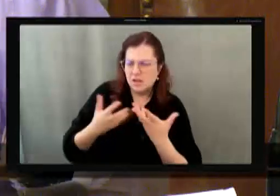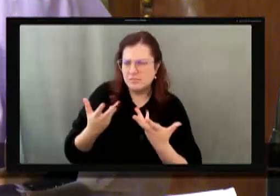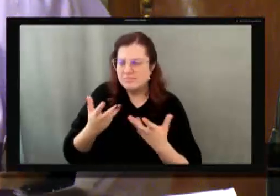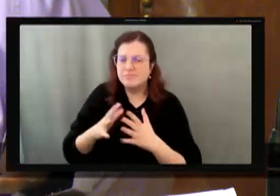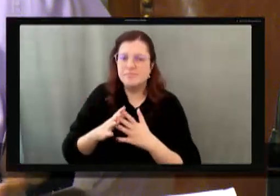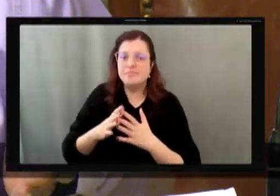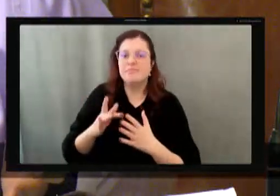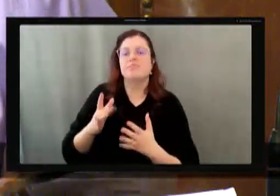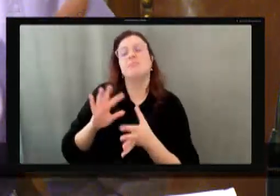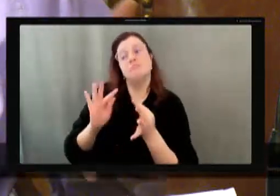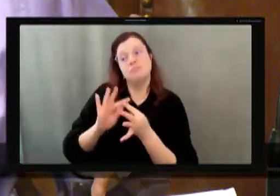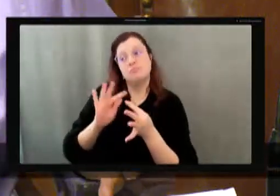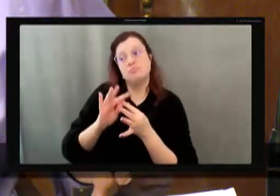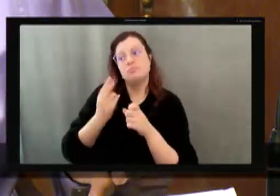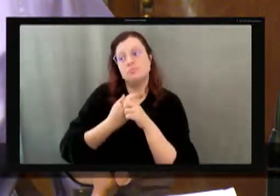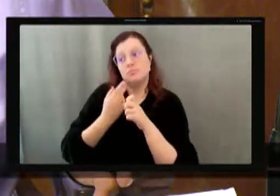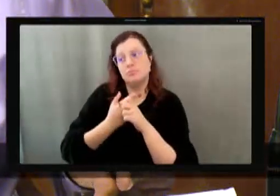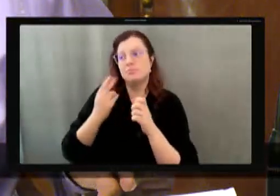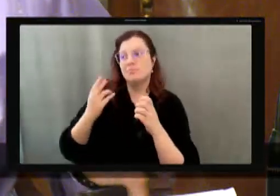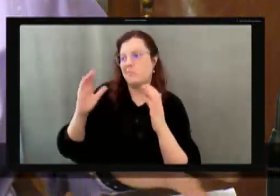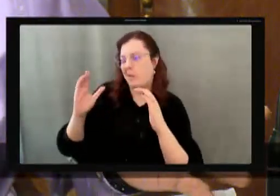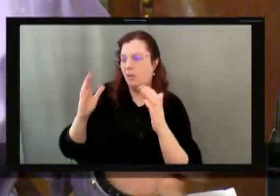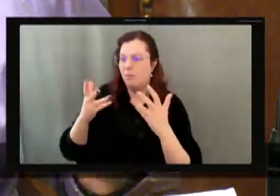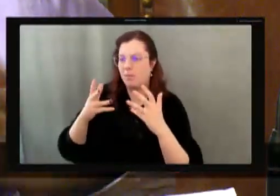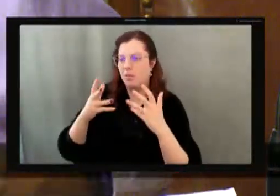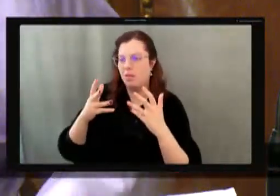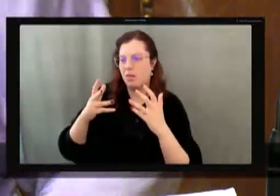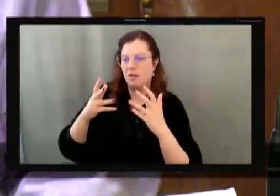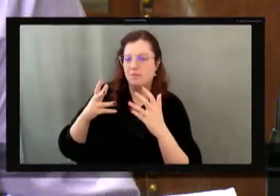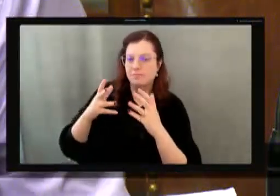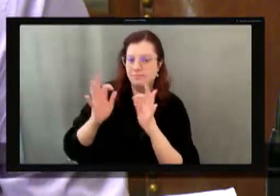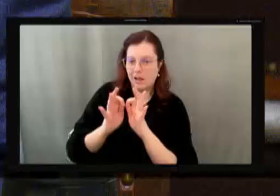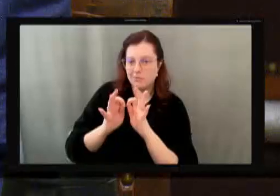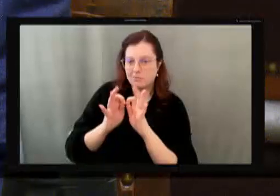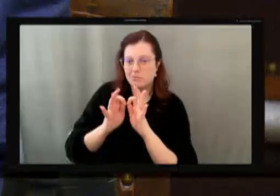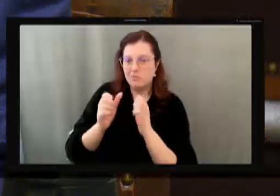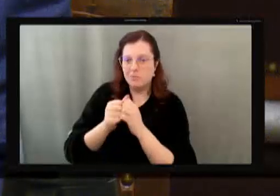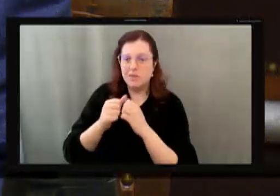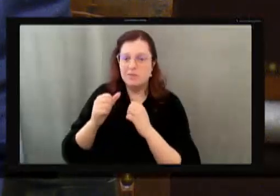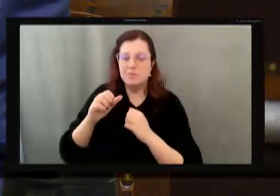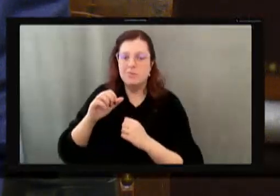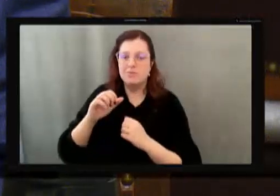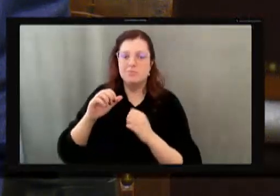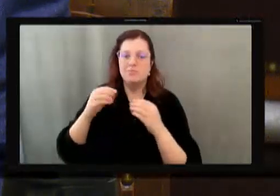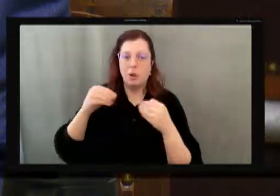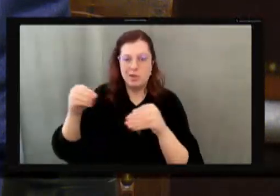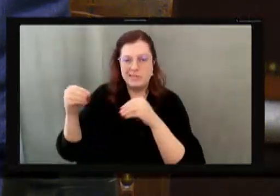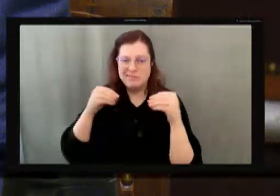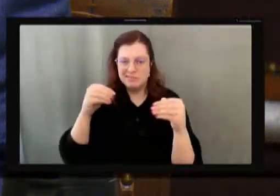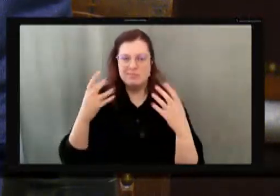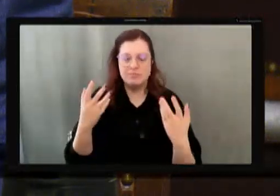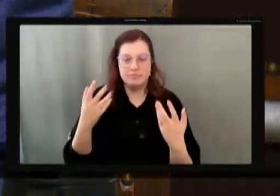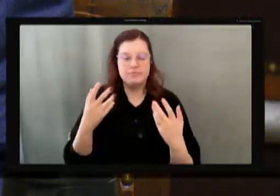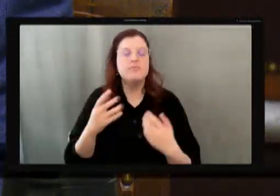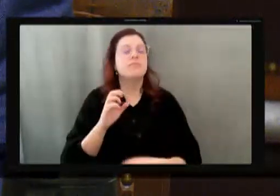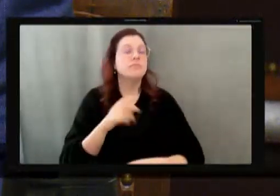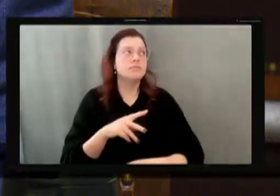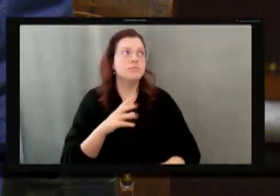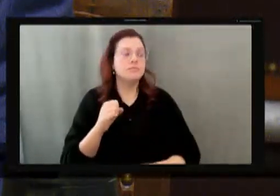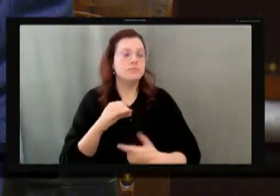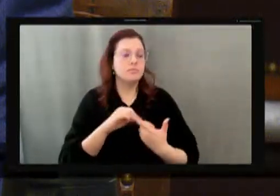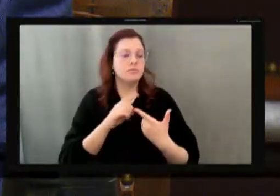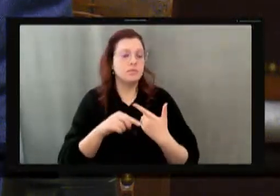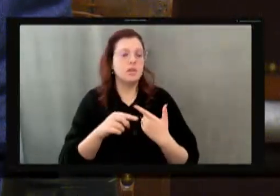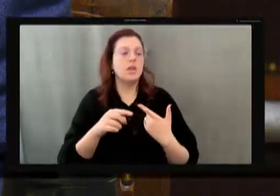say we use comparables that are value to market. And once they inquire and start the application